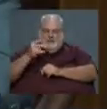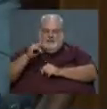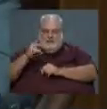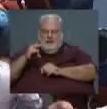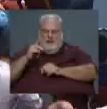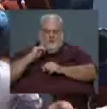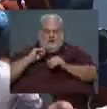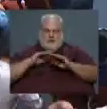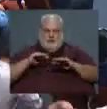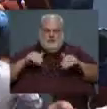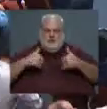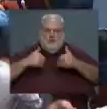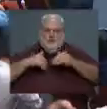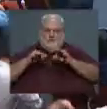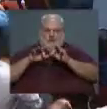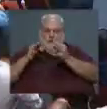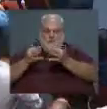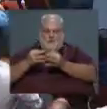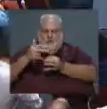Third and final reading.